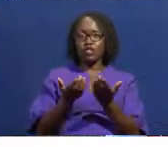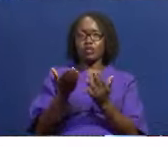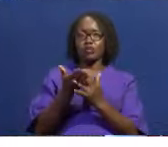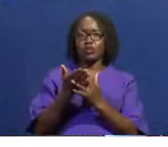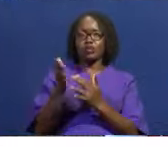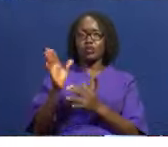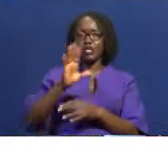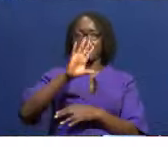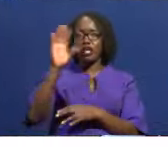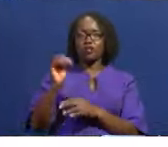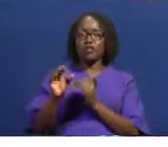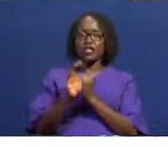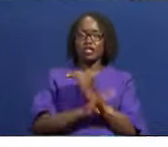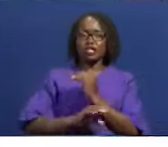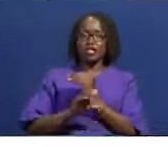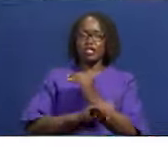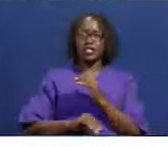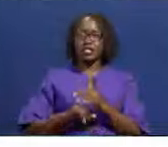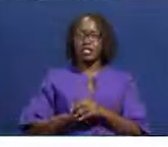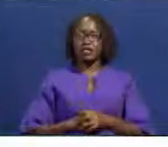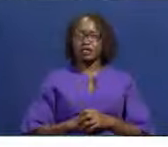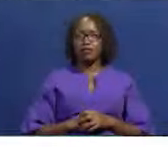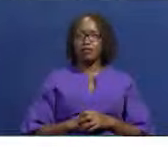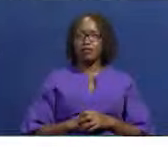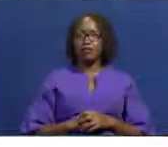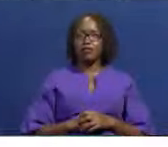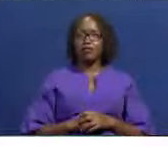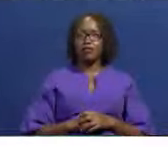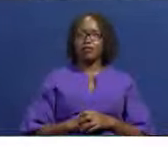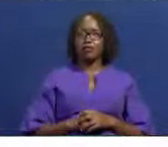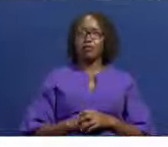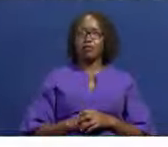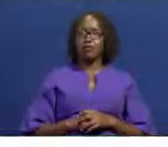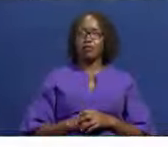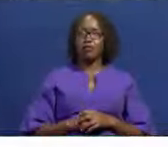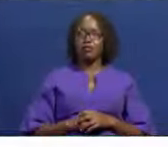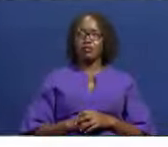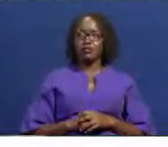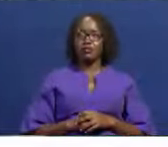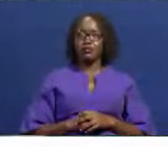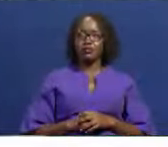between African countries. The department, together with guests,